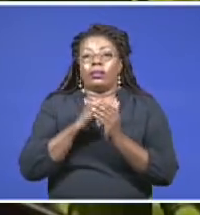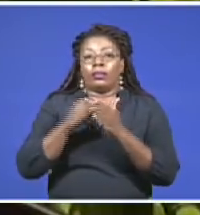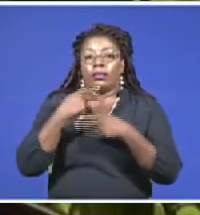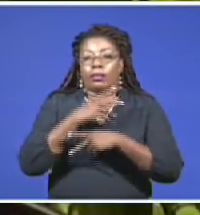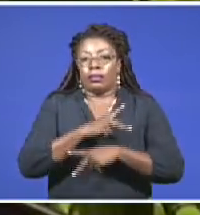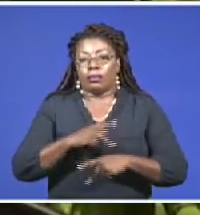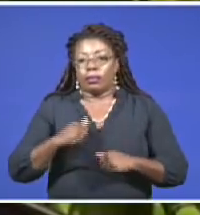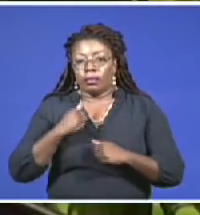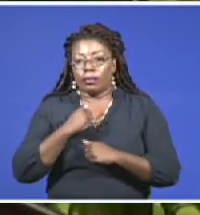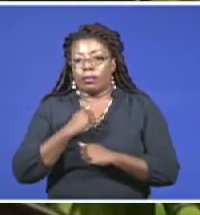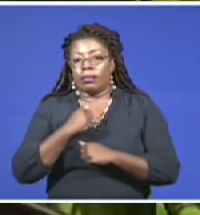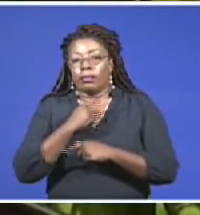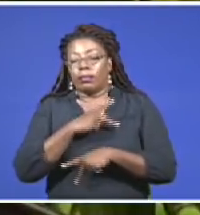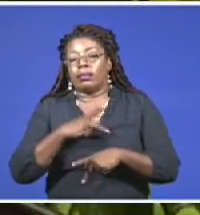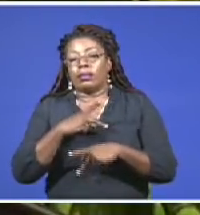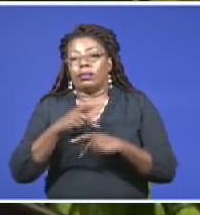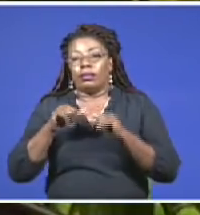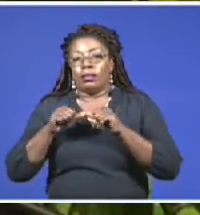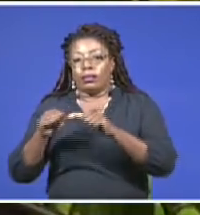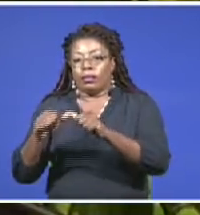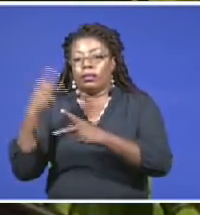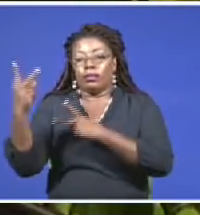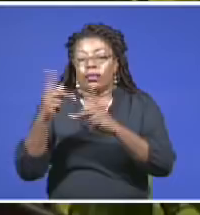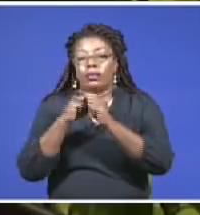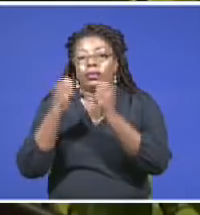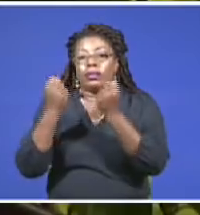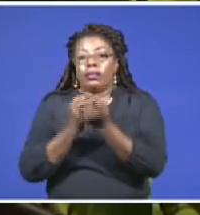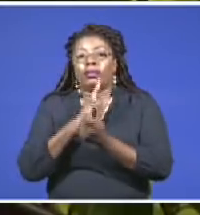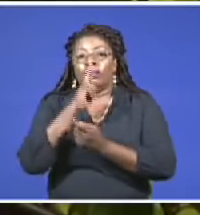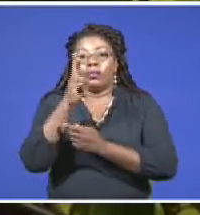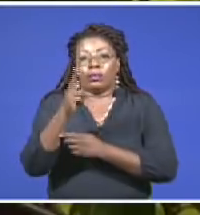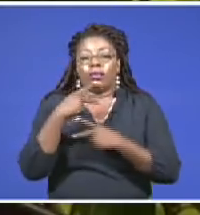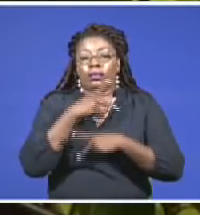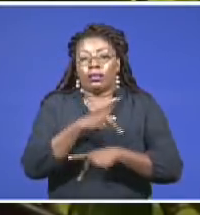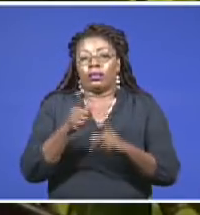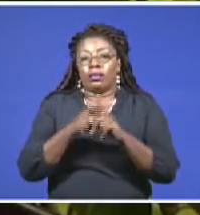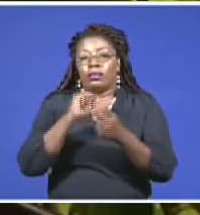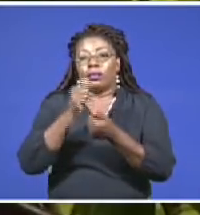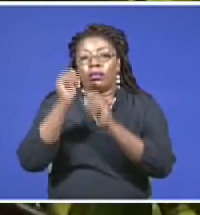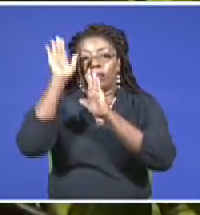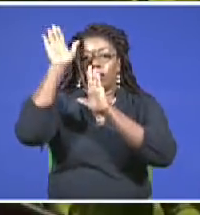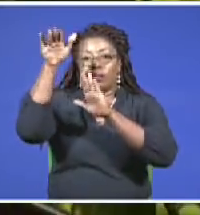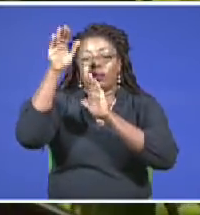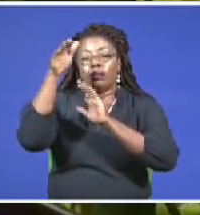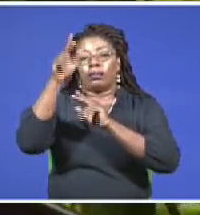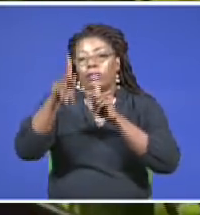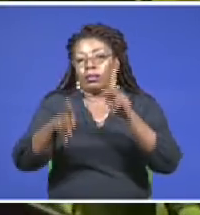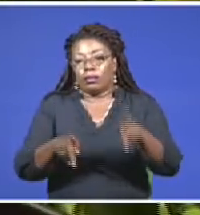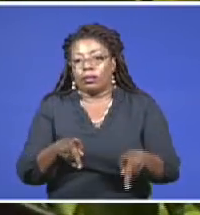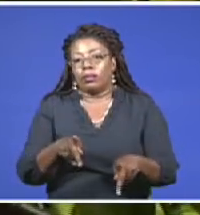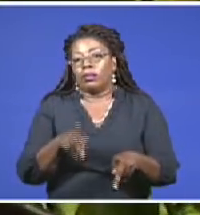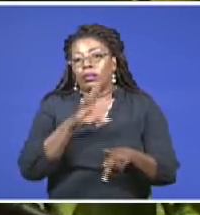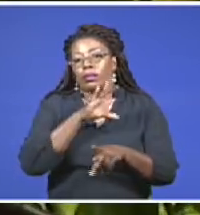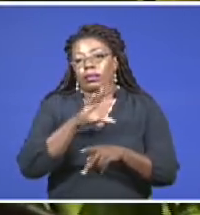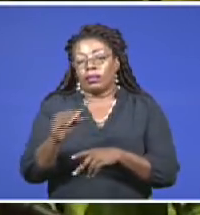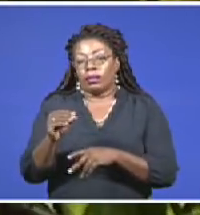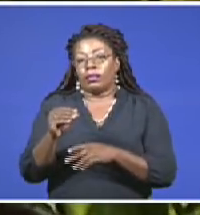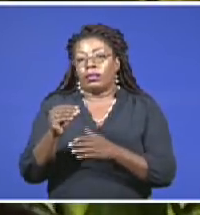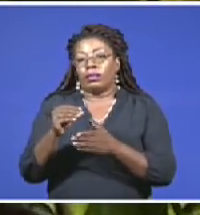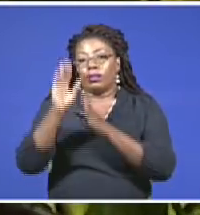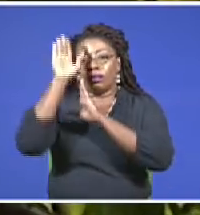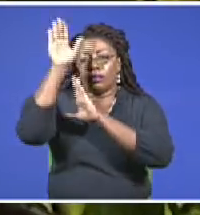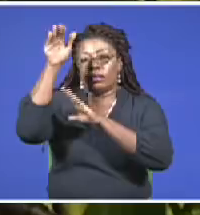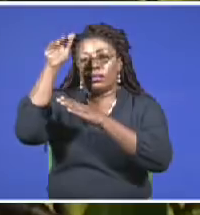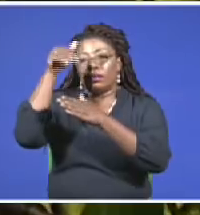pleasant stay to our visiting teams, real sports pleasure to all the basketball fans, and steady hands to